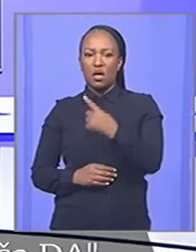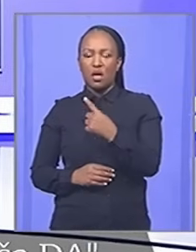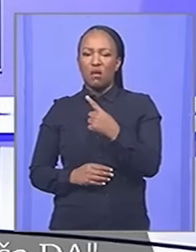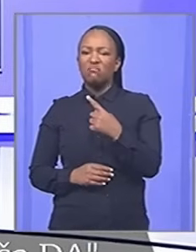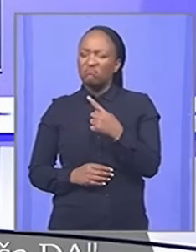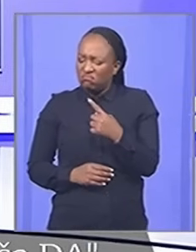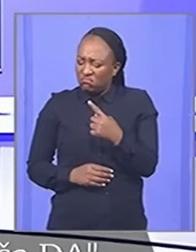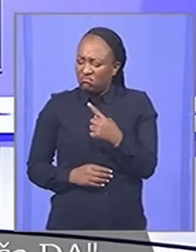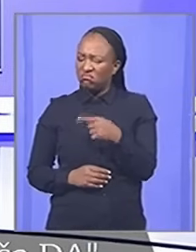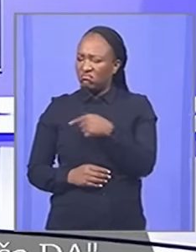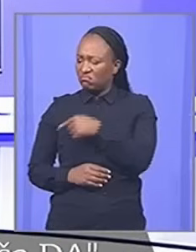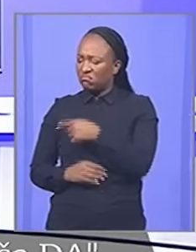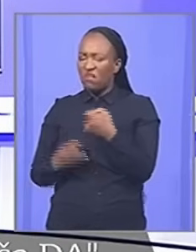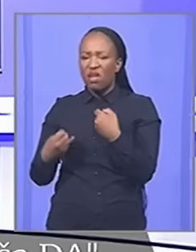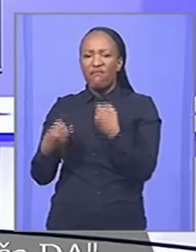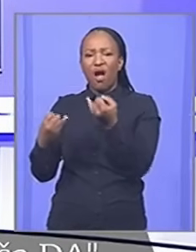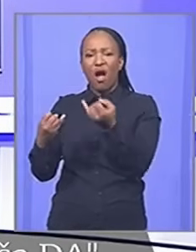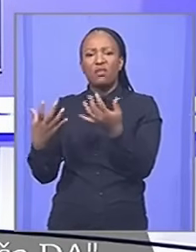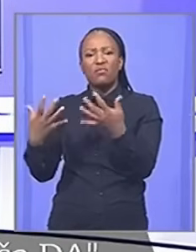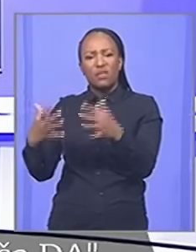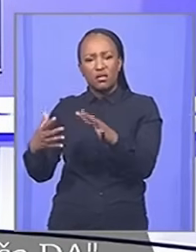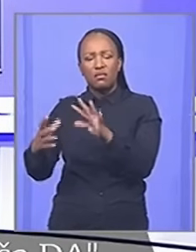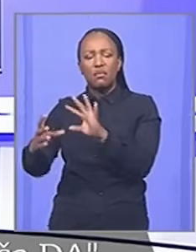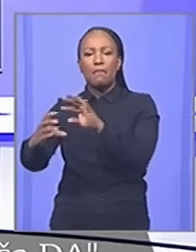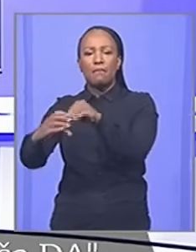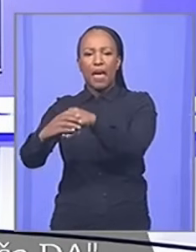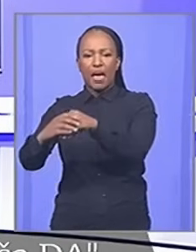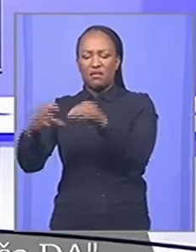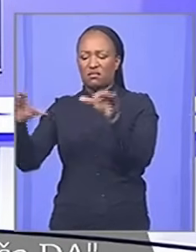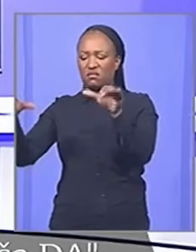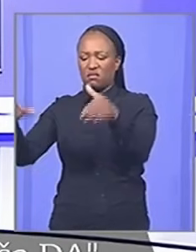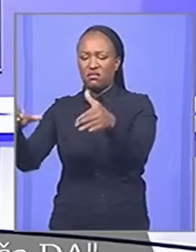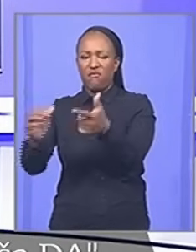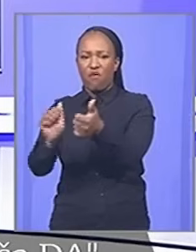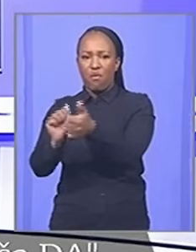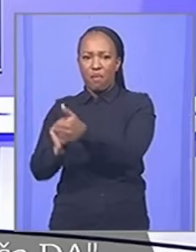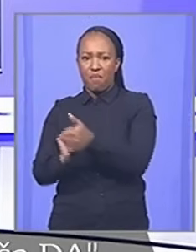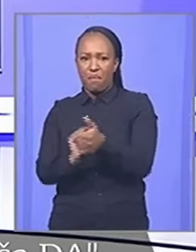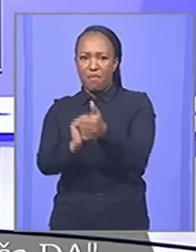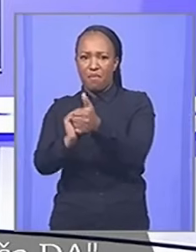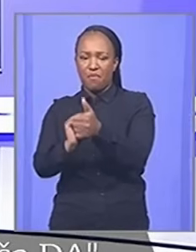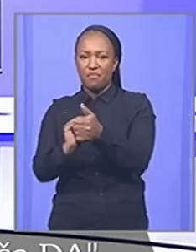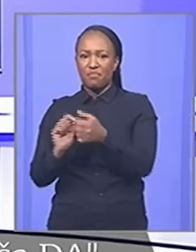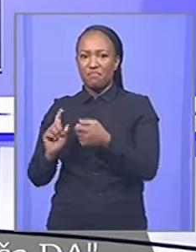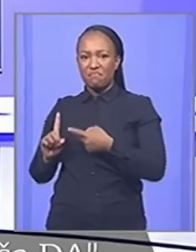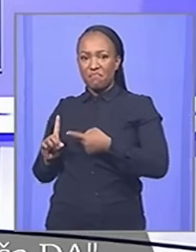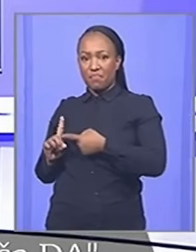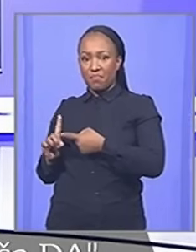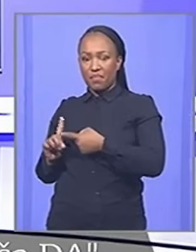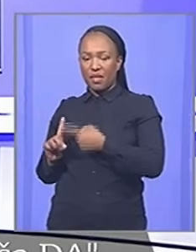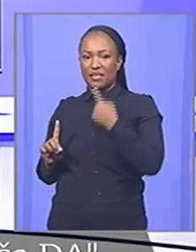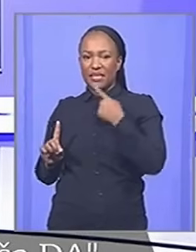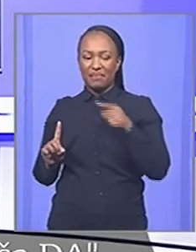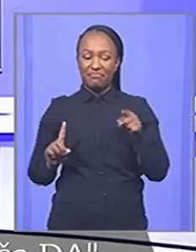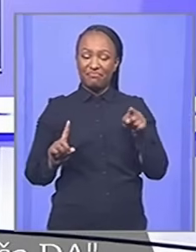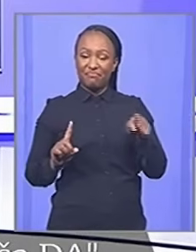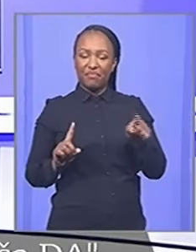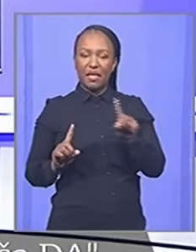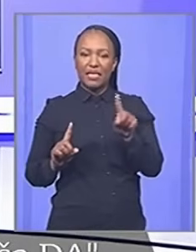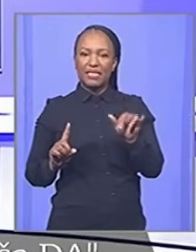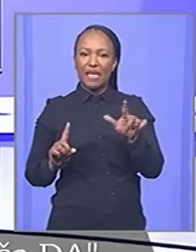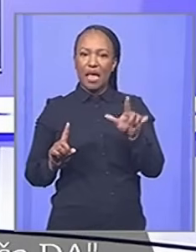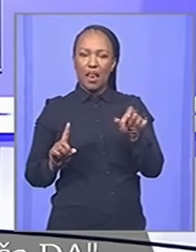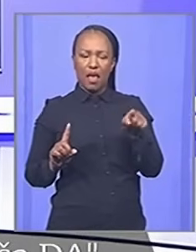le mekgatlo e mengwe go ba karolo ya mmušo ya botei bja setšhaba. McKenzie o re dipolelo tša Zille di fošagetše o re Zille o na